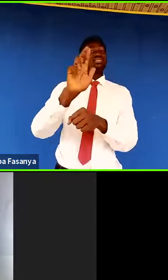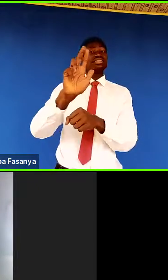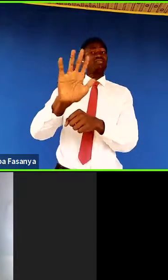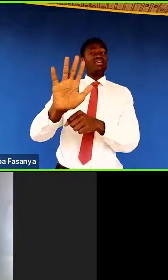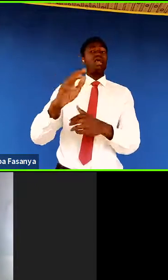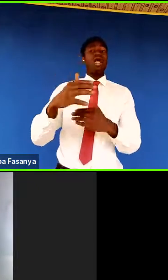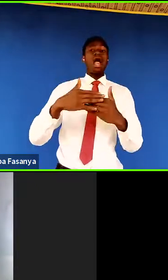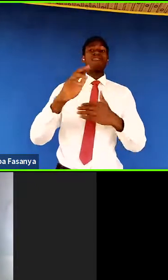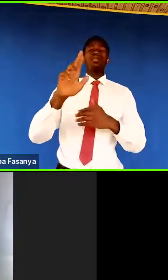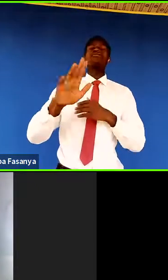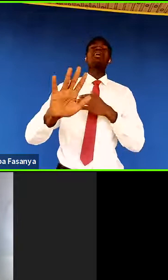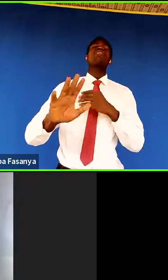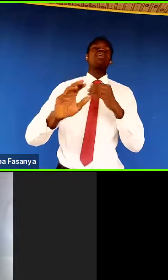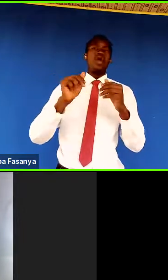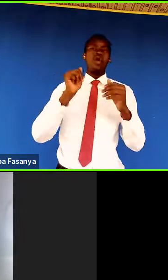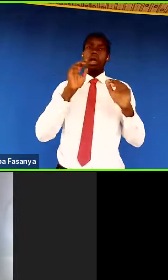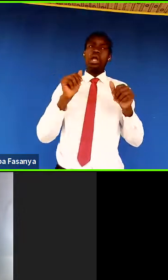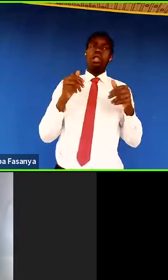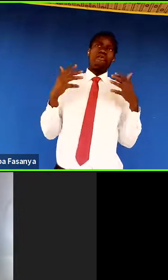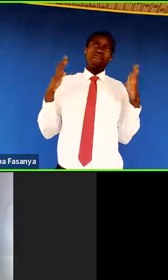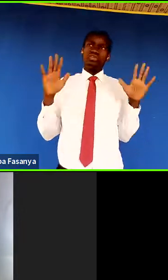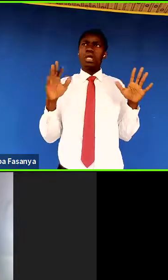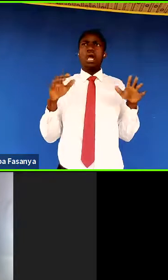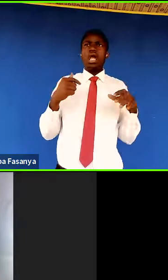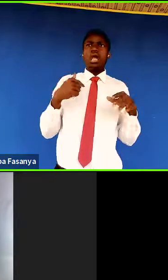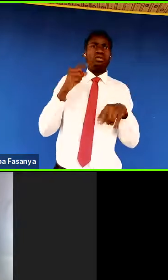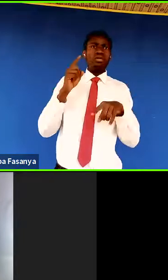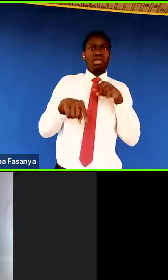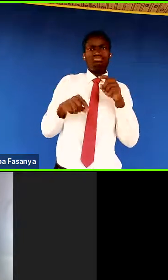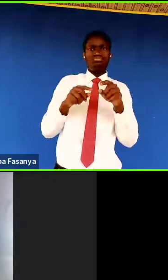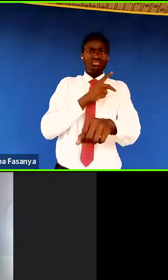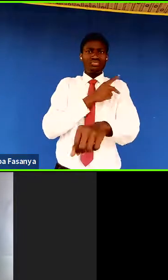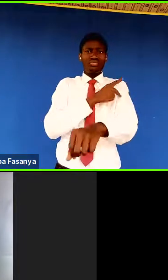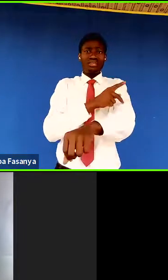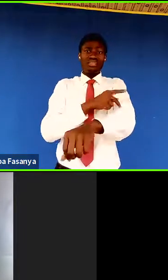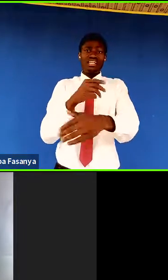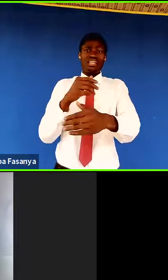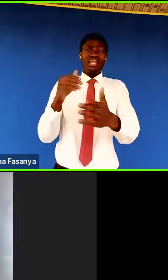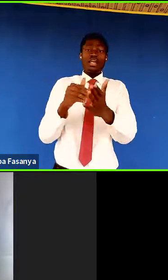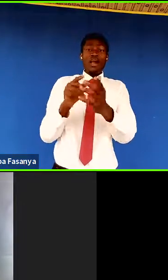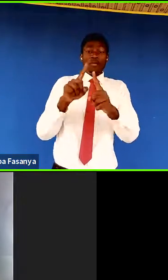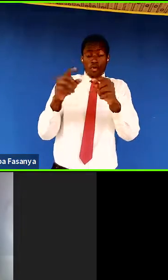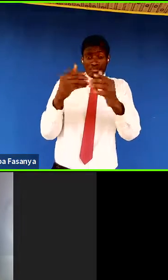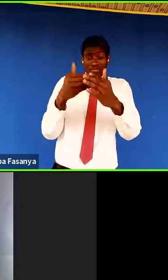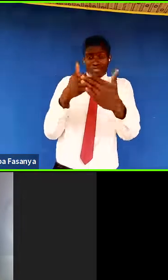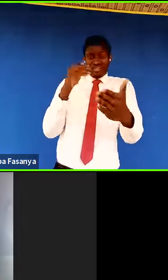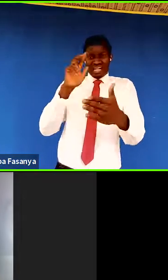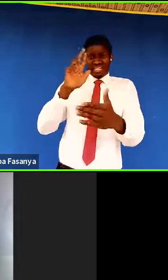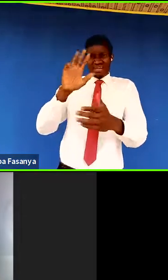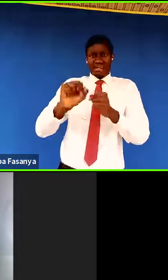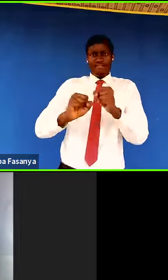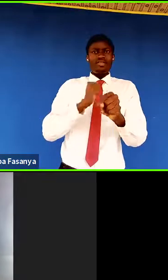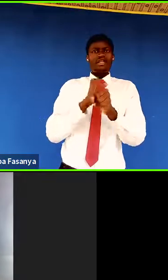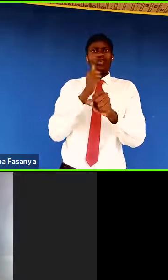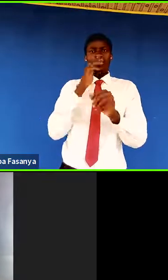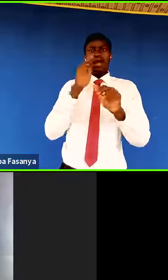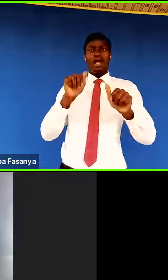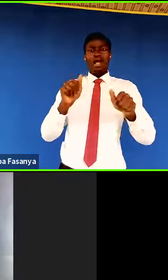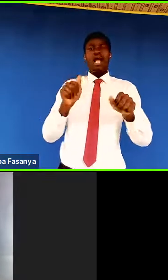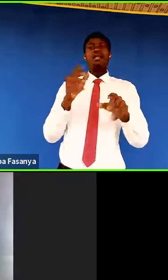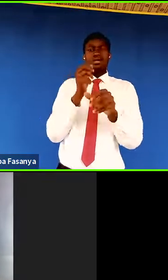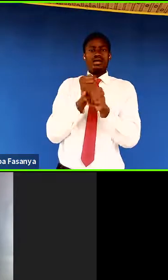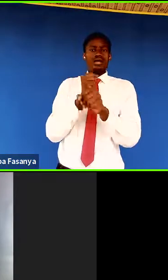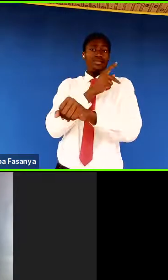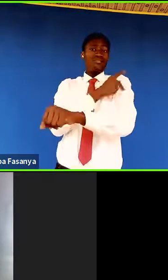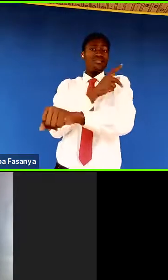before 35 the probability of getting pregnant it's very high, and after 35 it might be tough. And from